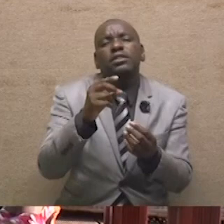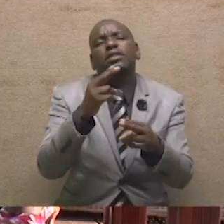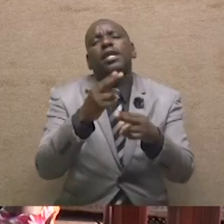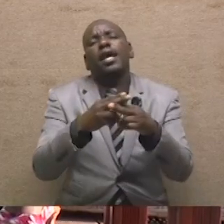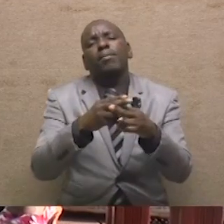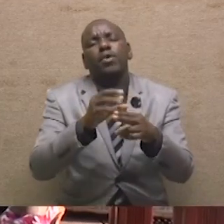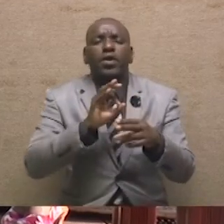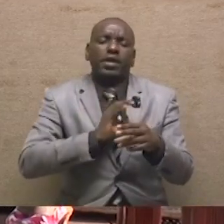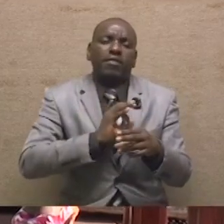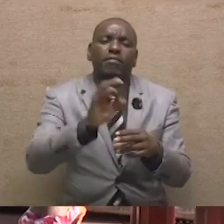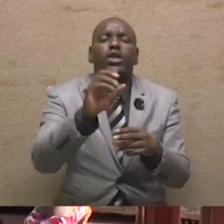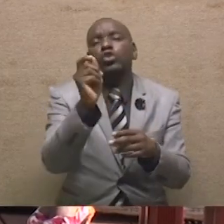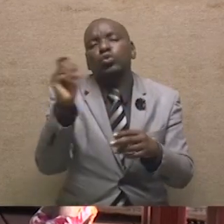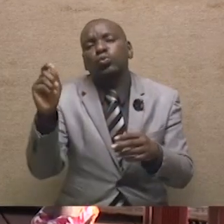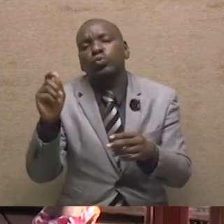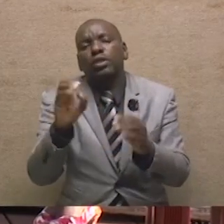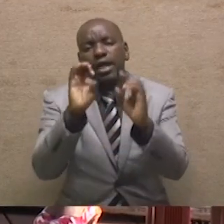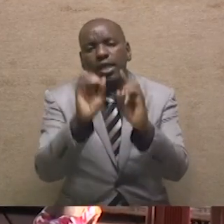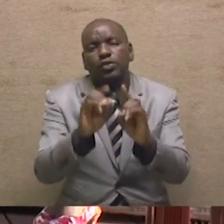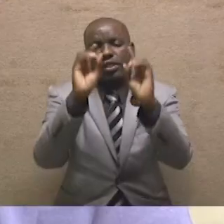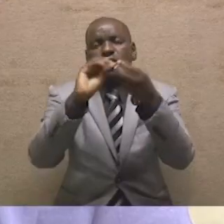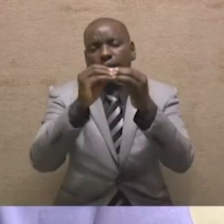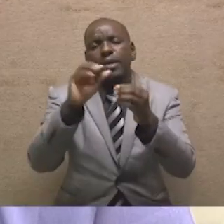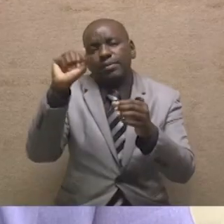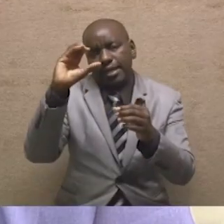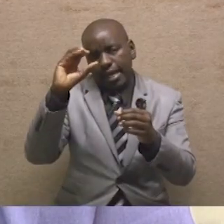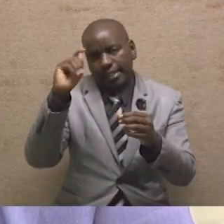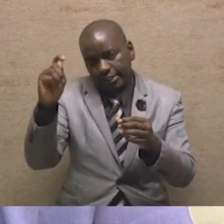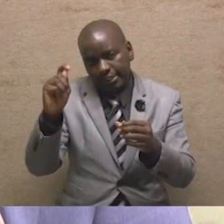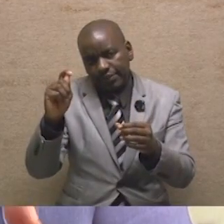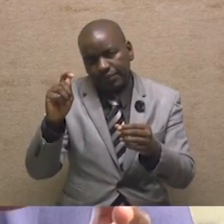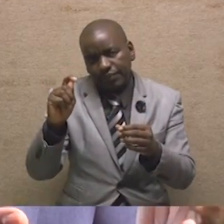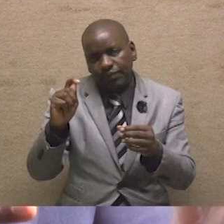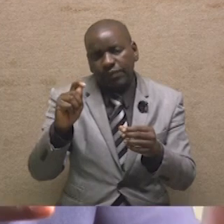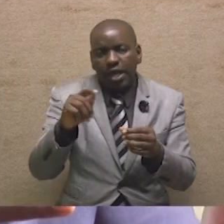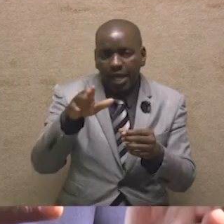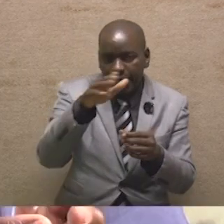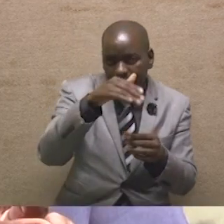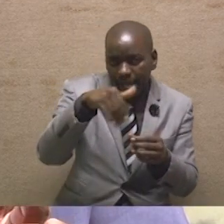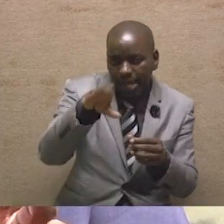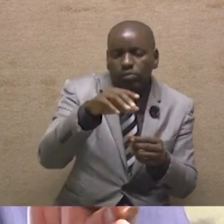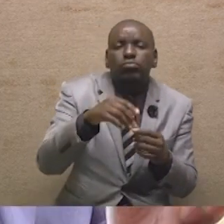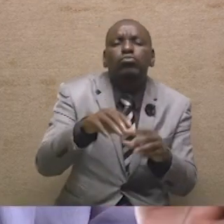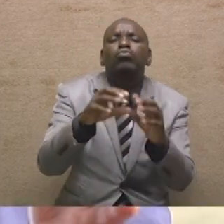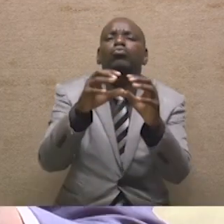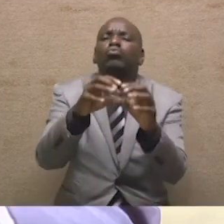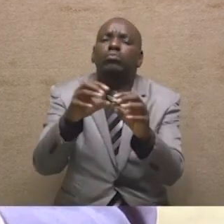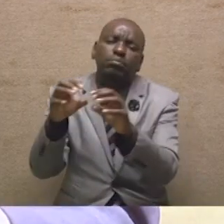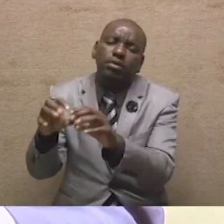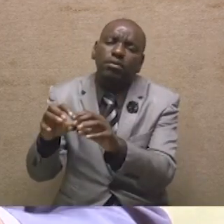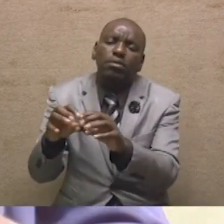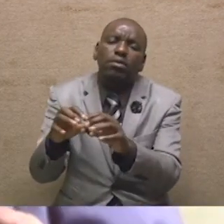government schools within the Education Amendment Act. And then the rest are being